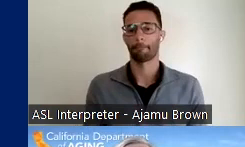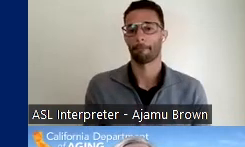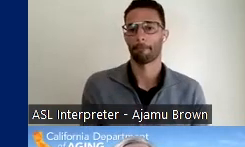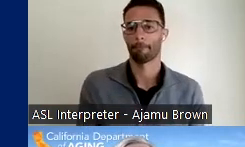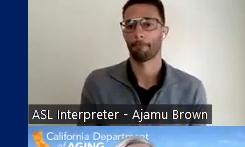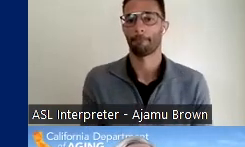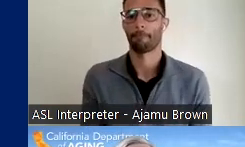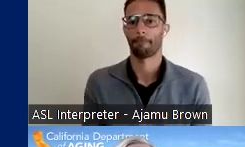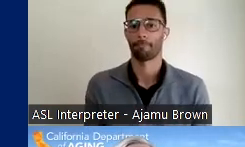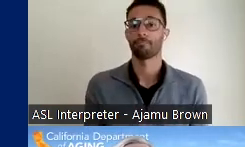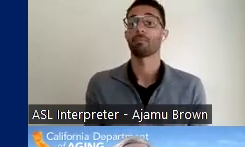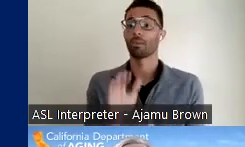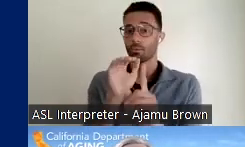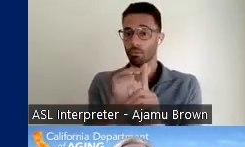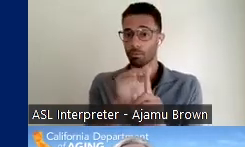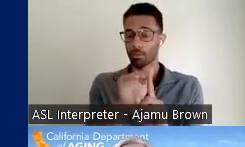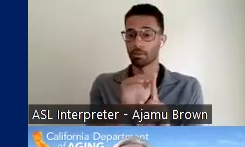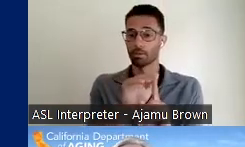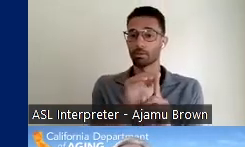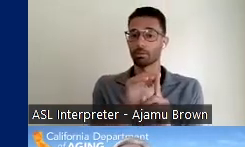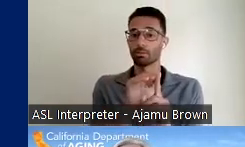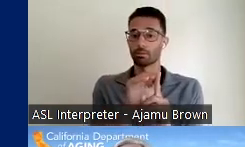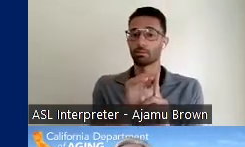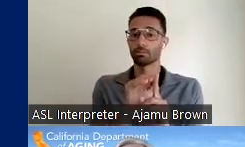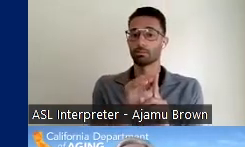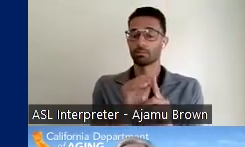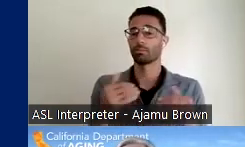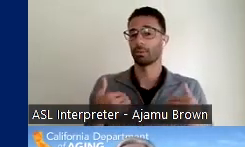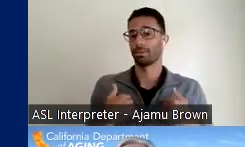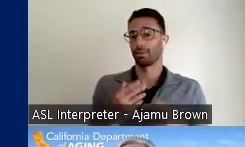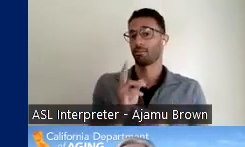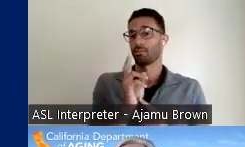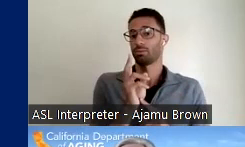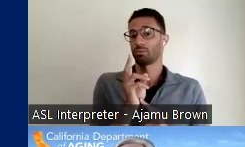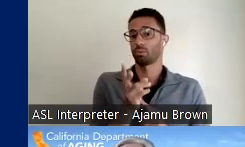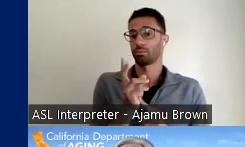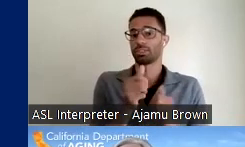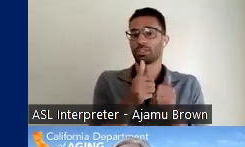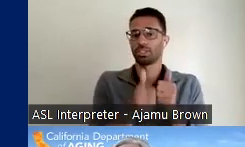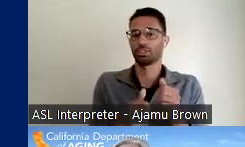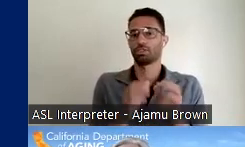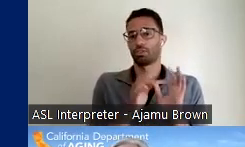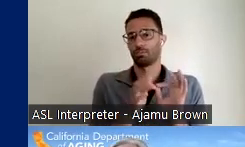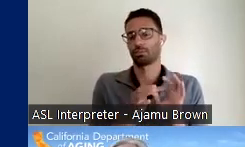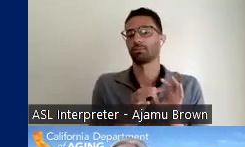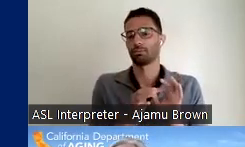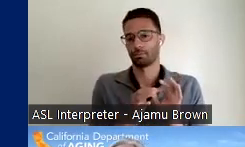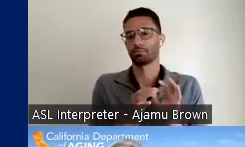So just a reminder, we have reserved 2 minutes per comment.